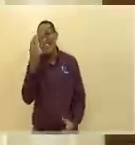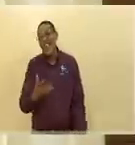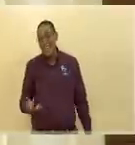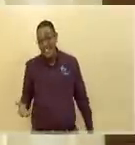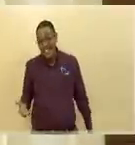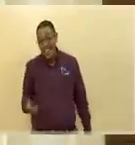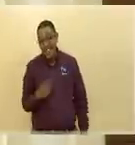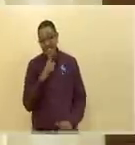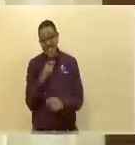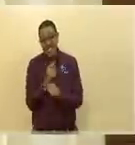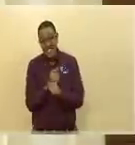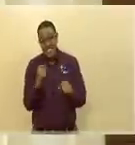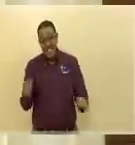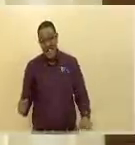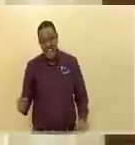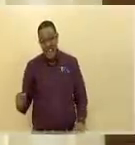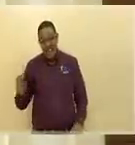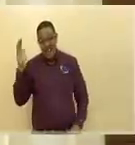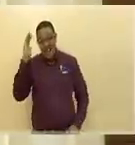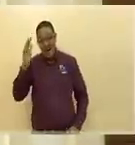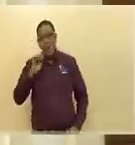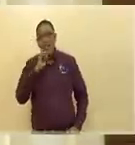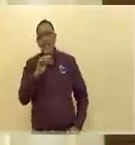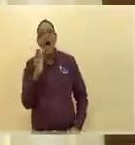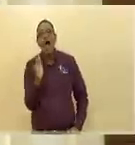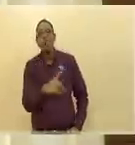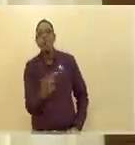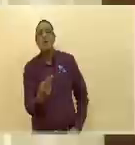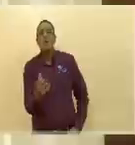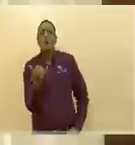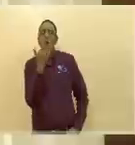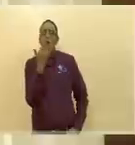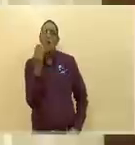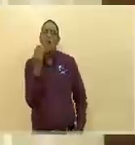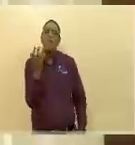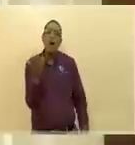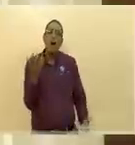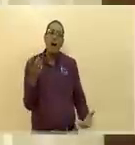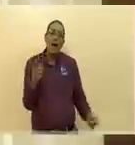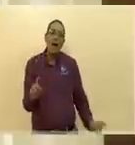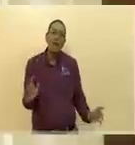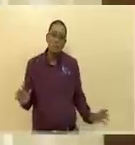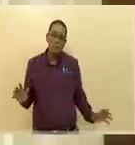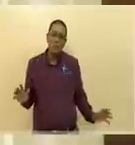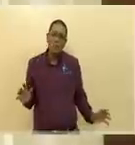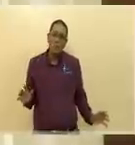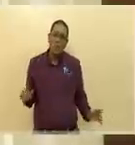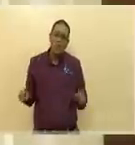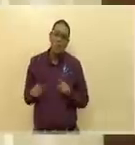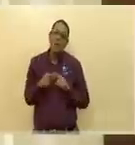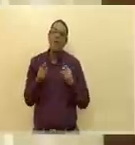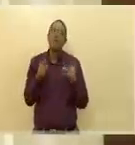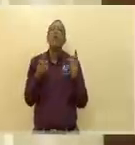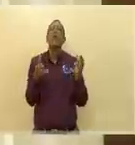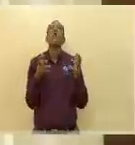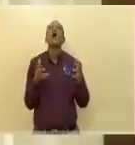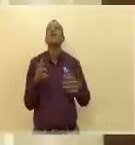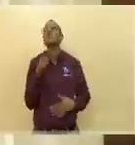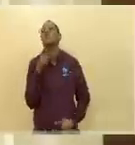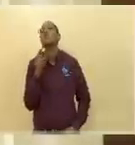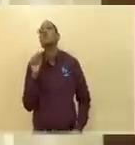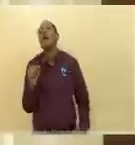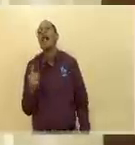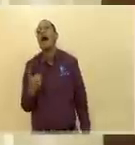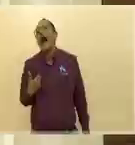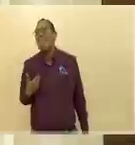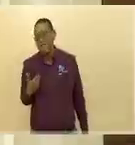is safe and will not be misused or mishandled, and that when you want it, you can have